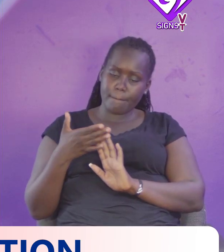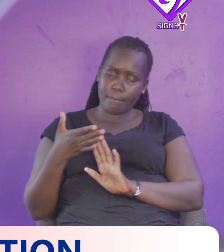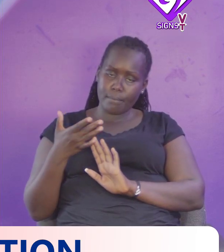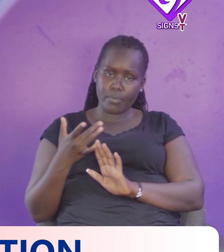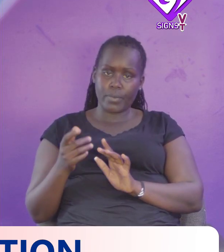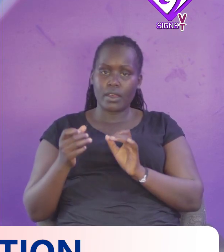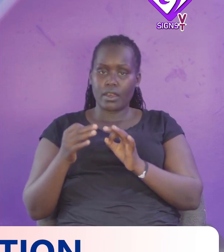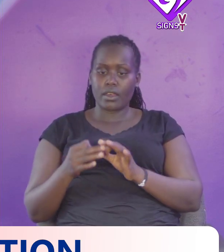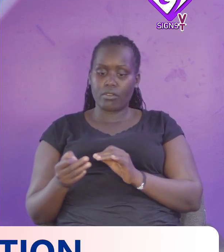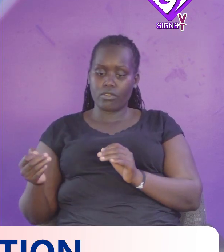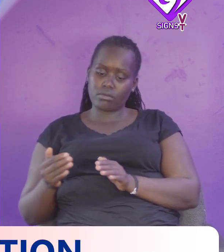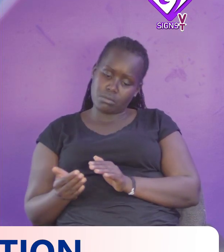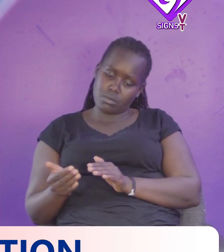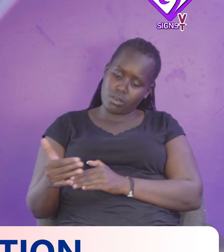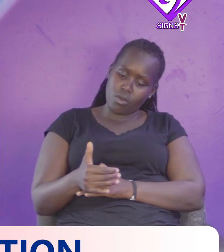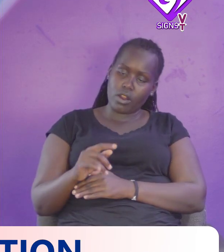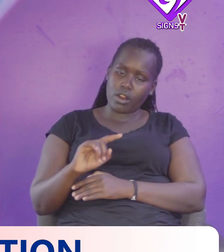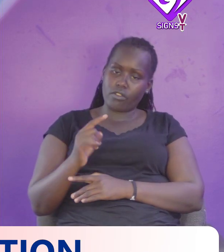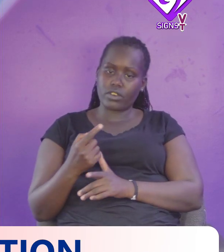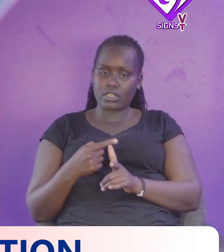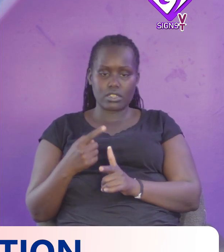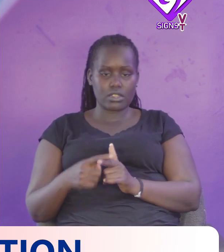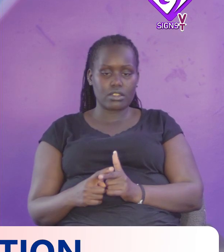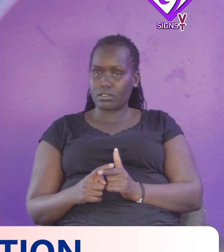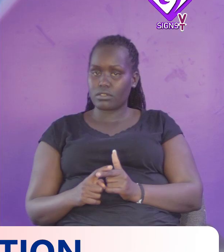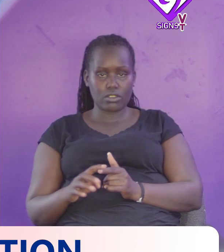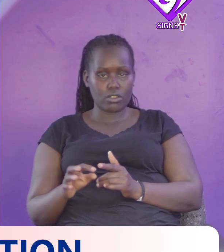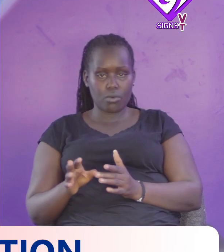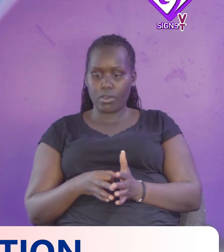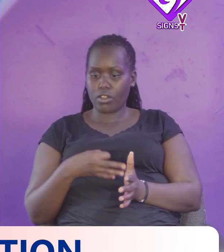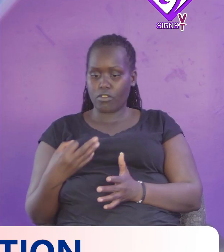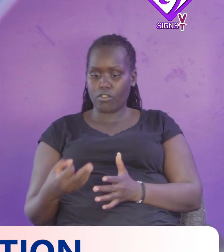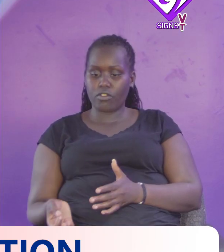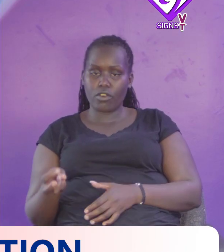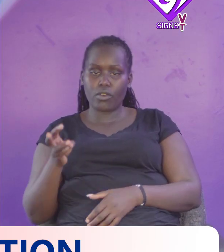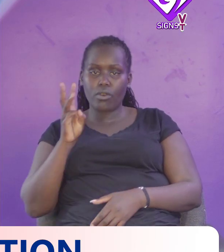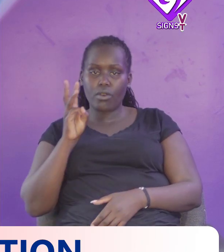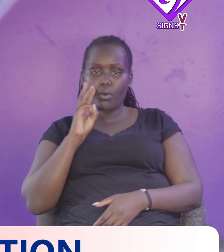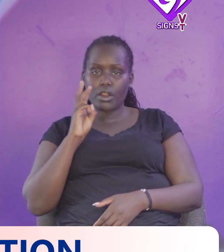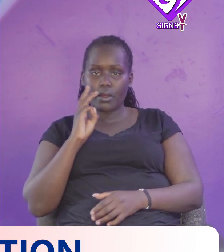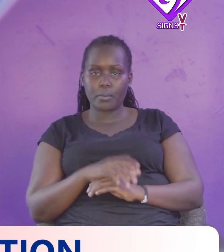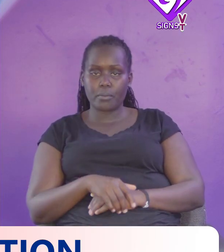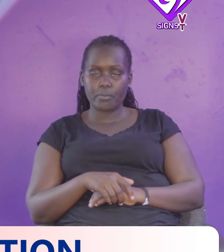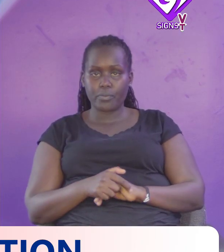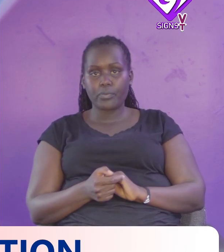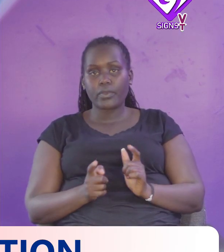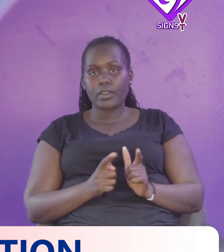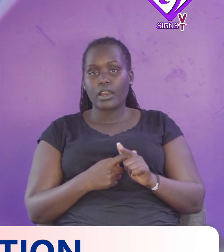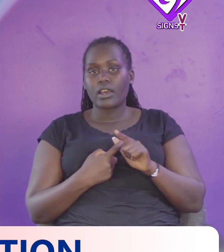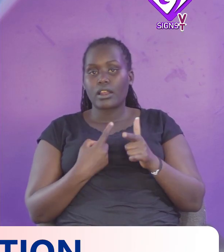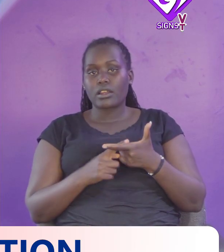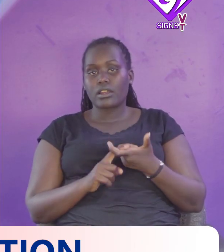a sharp corner very fast, guess where you will land? In the pool. You will land in the pool. And then the